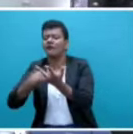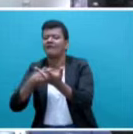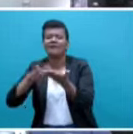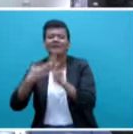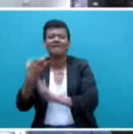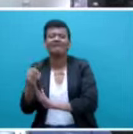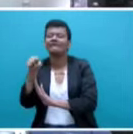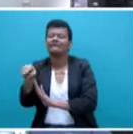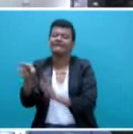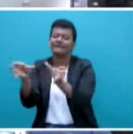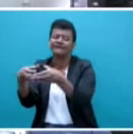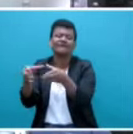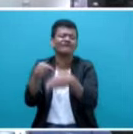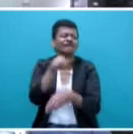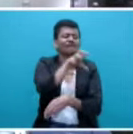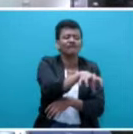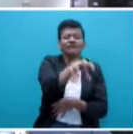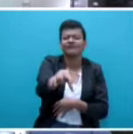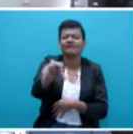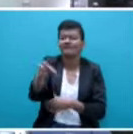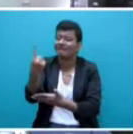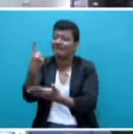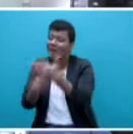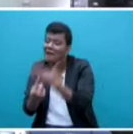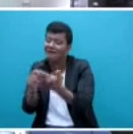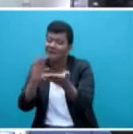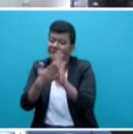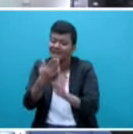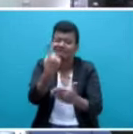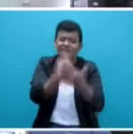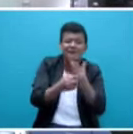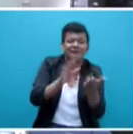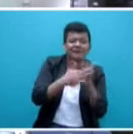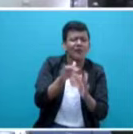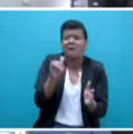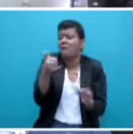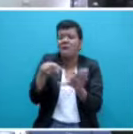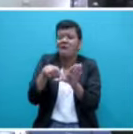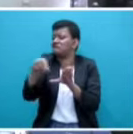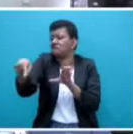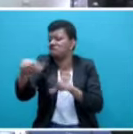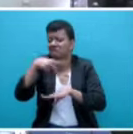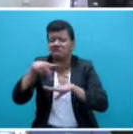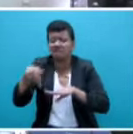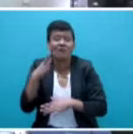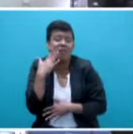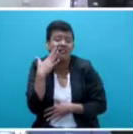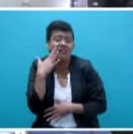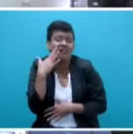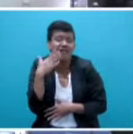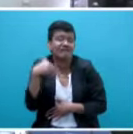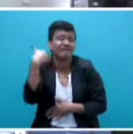committee rooms or outside Parliament during public consultations. Mr. Speaker, sir, it's envisaged